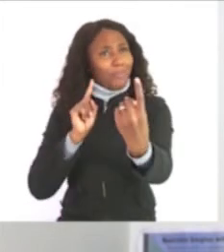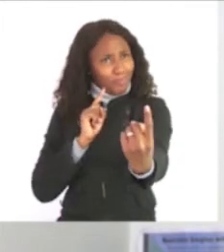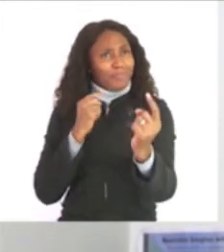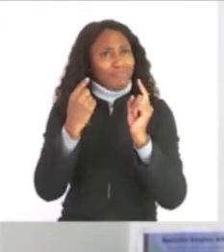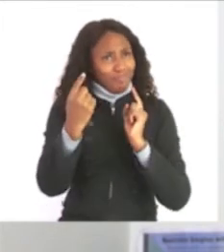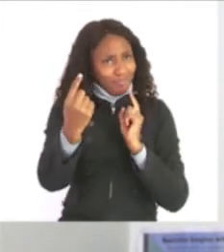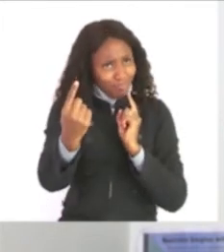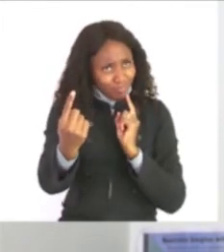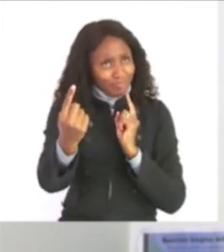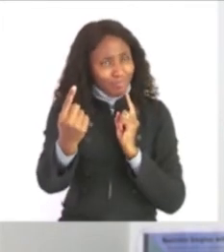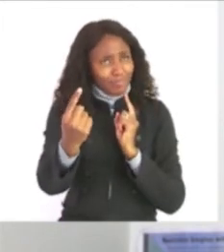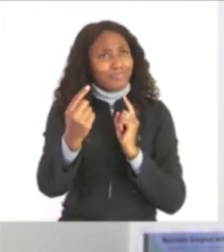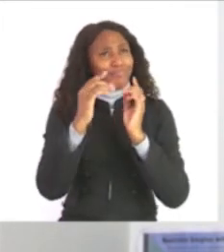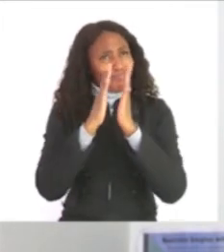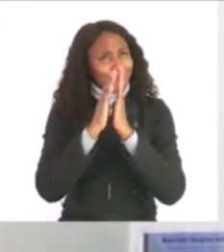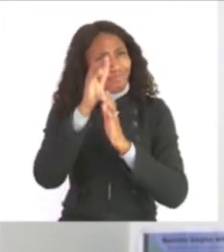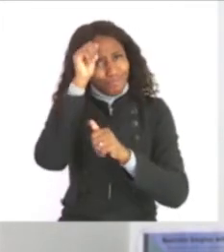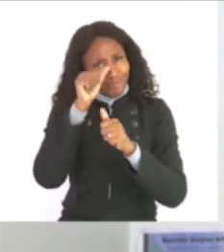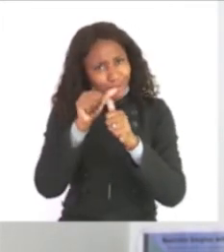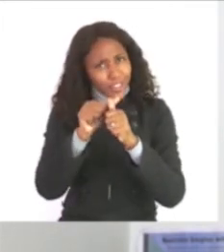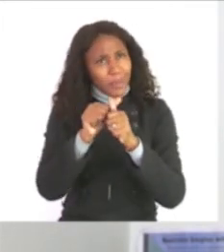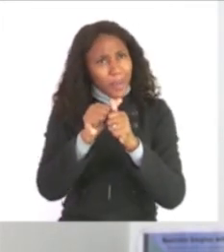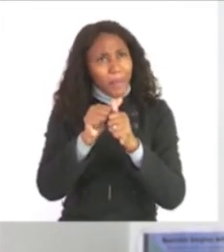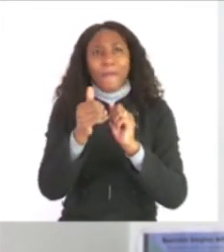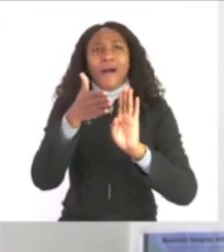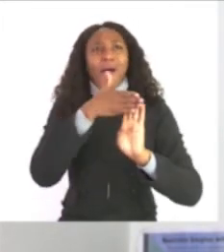girls, make sure that you keep safe.